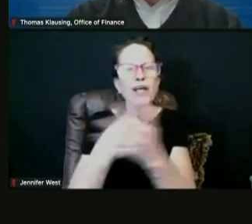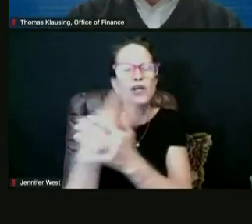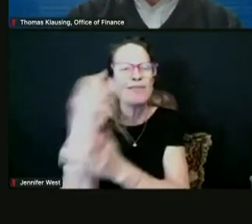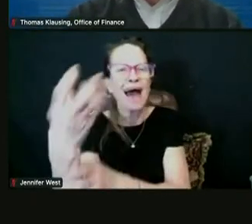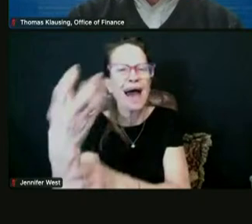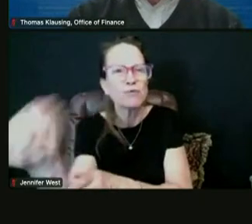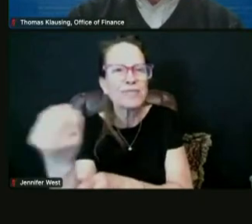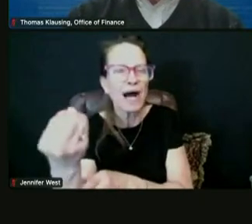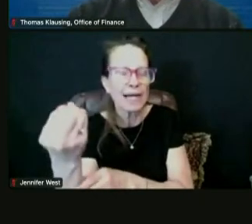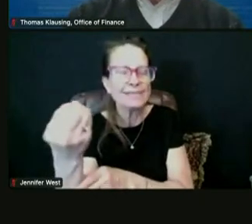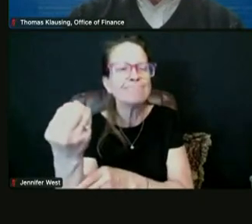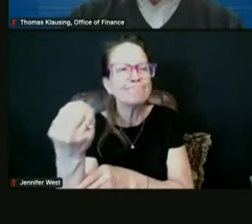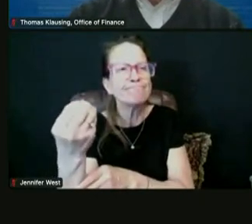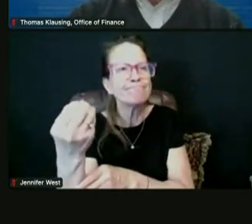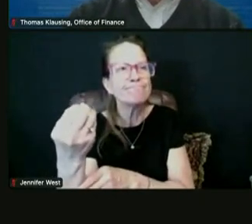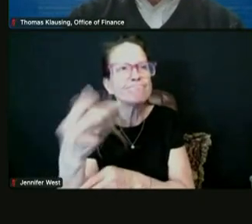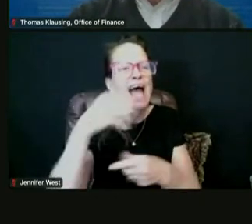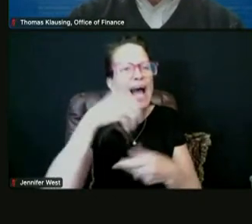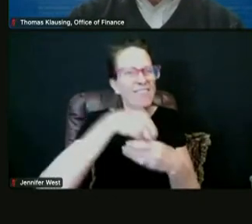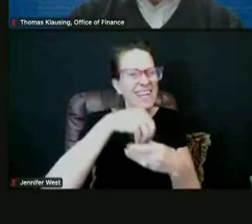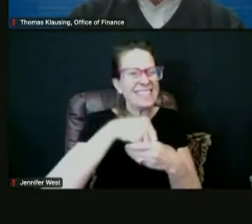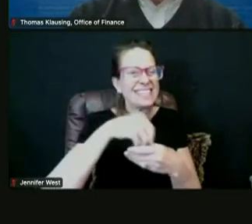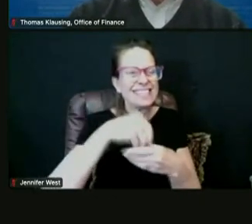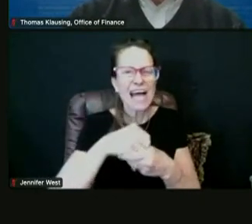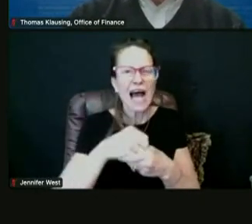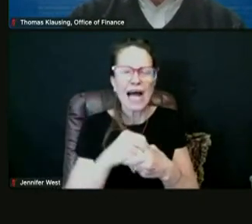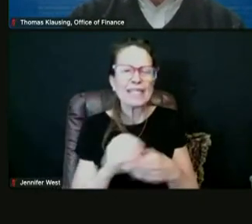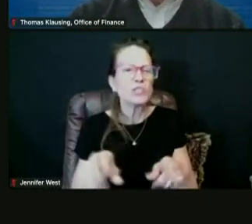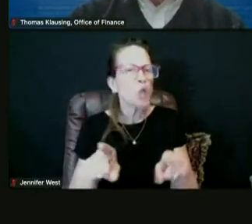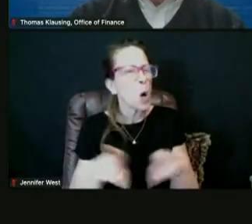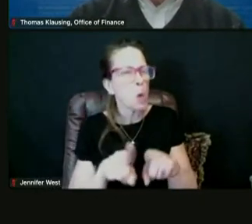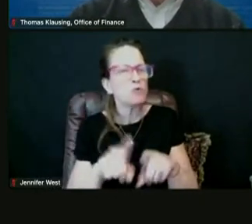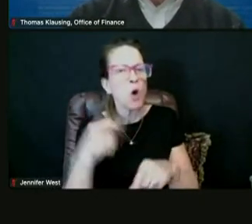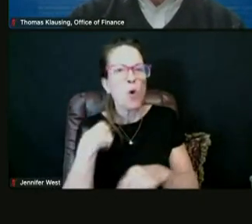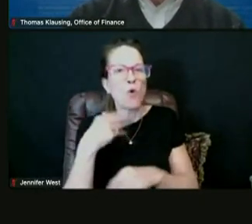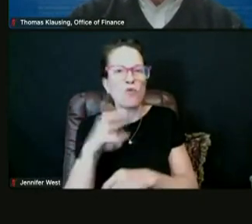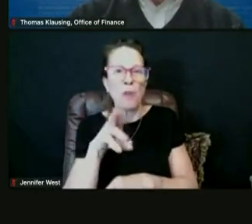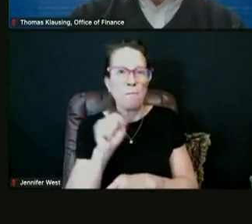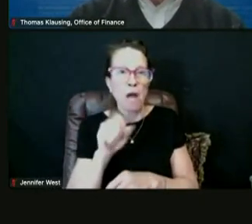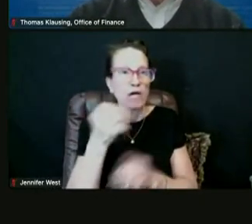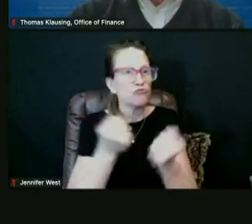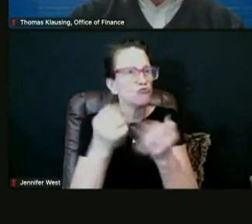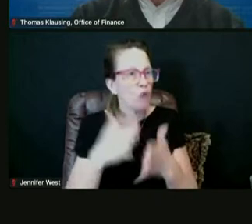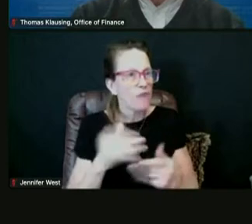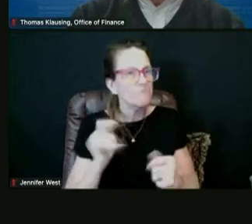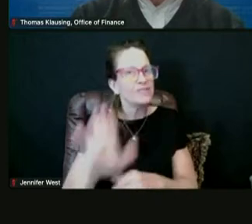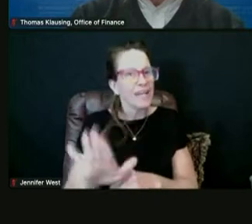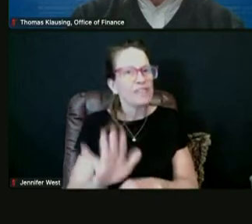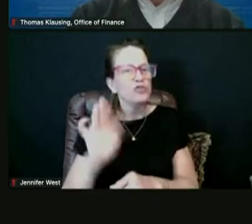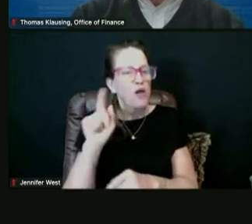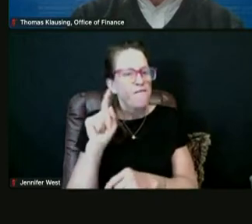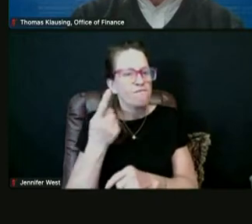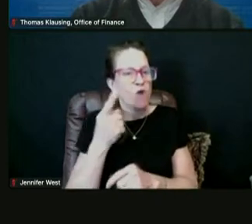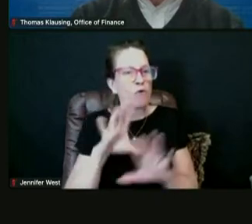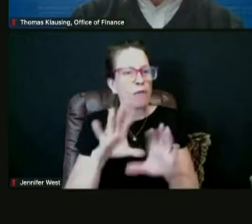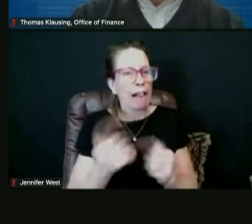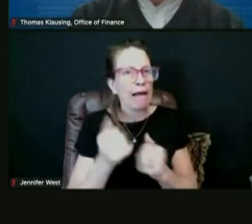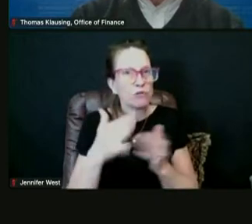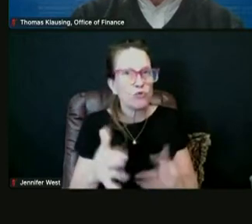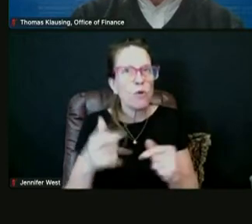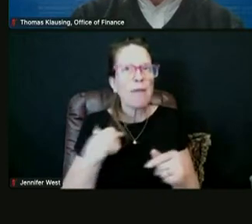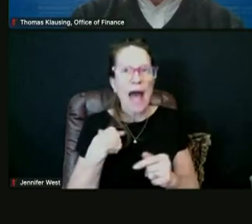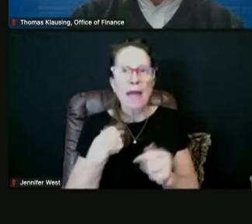The interiors, I know many of our bus drivers, as Dr. McKnight said, that is their first classroom and they nurture that